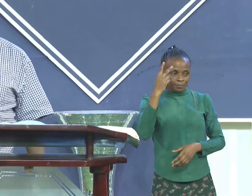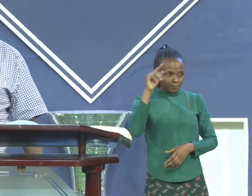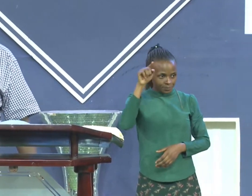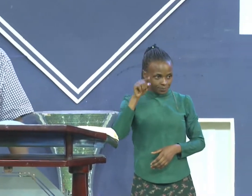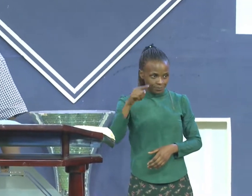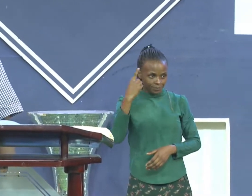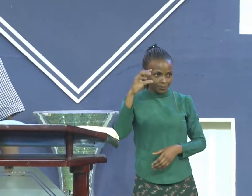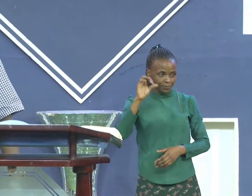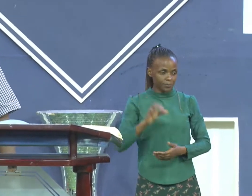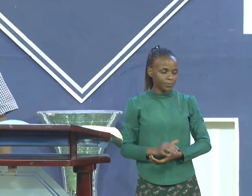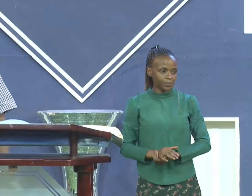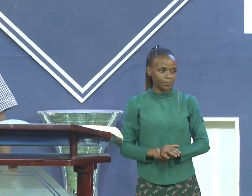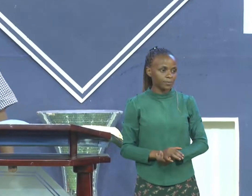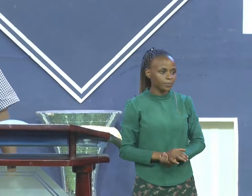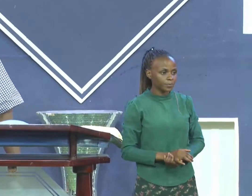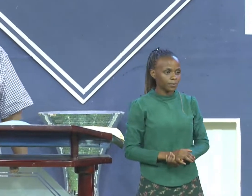on.